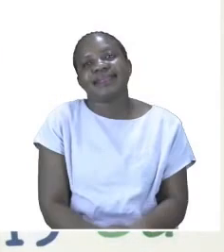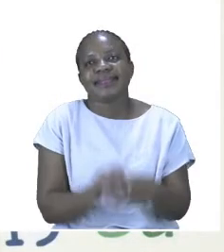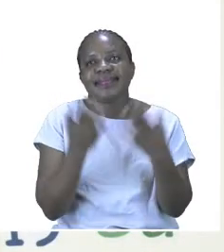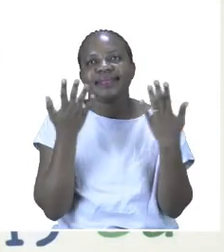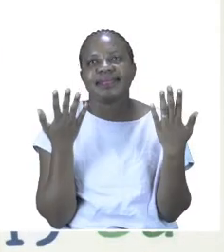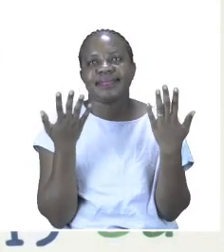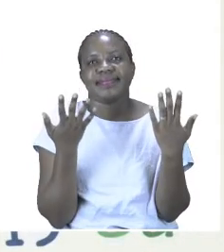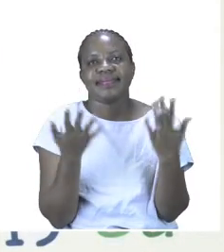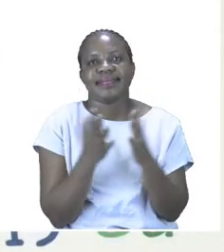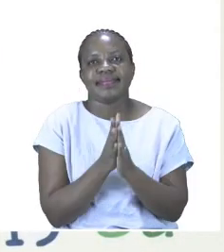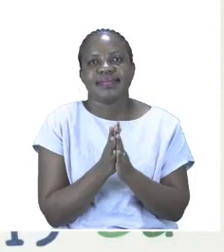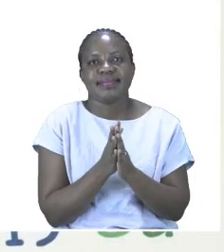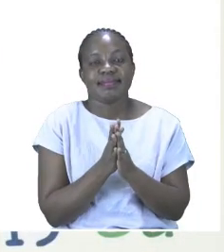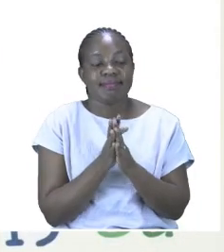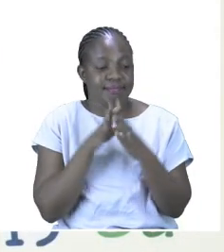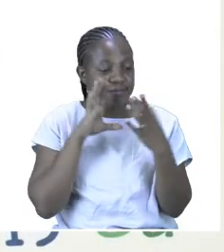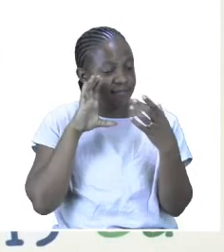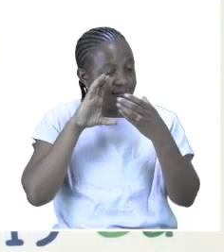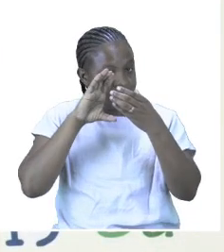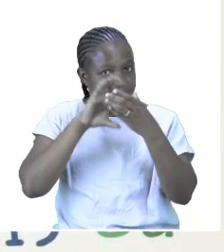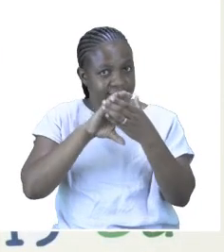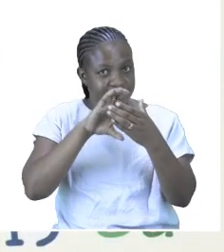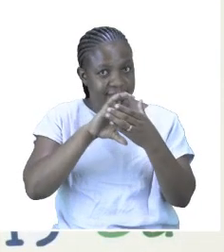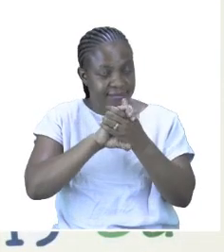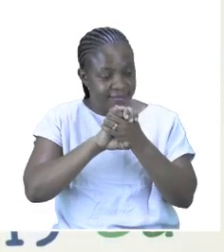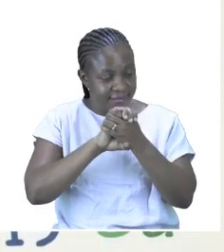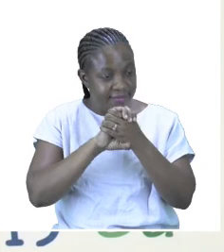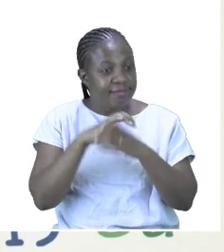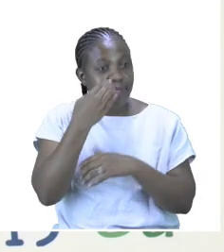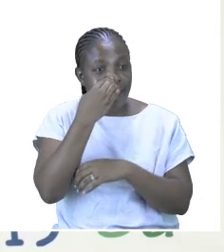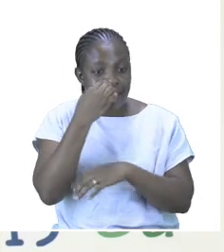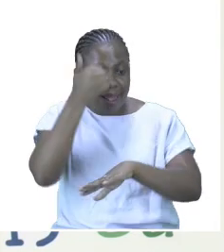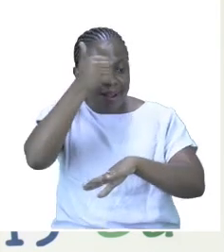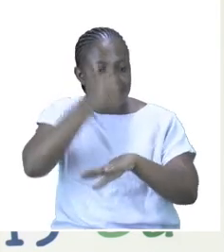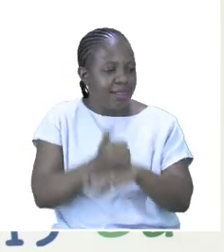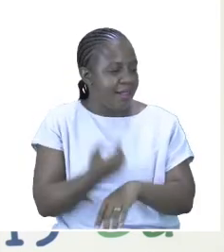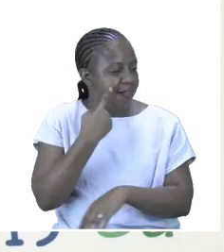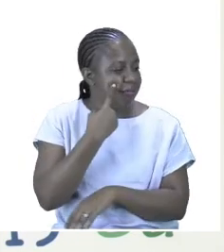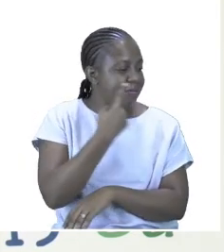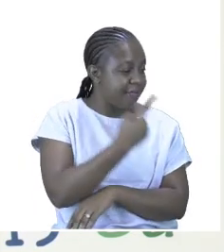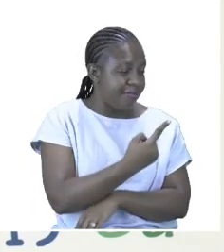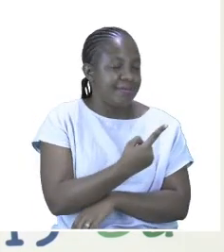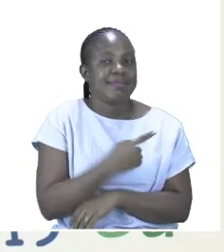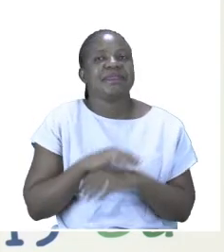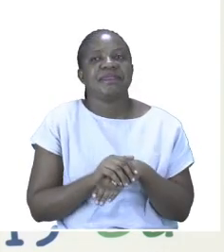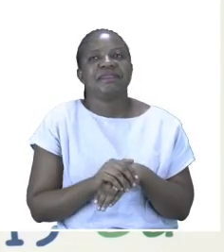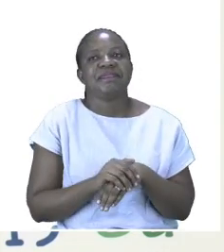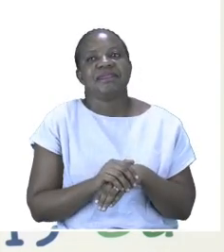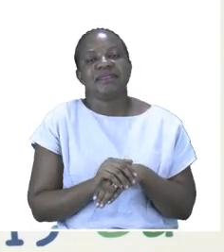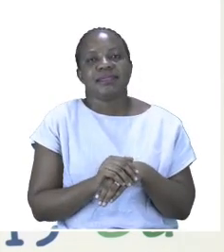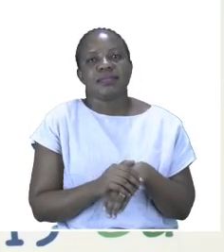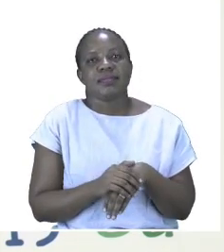I found our little friend Zoshi before he found me this time. So before